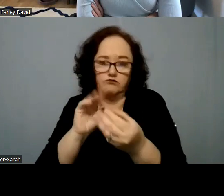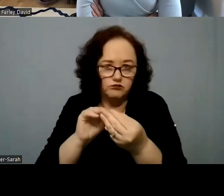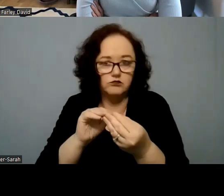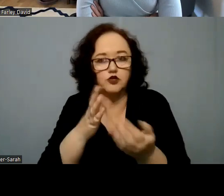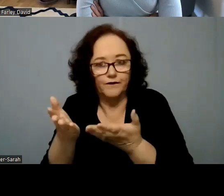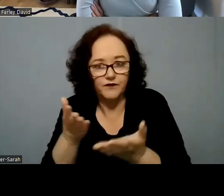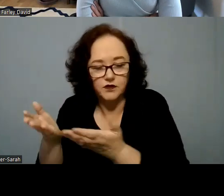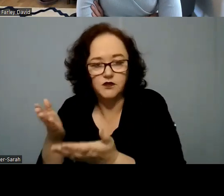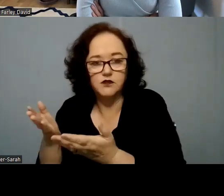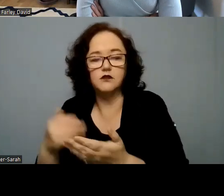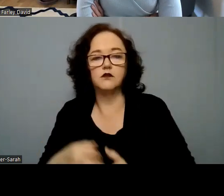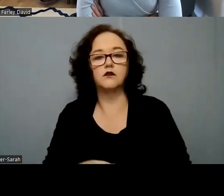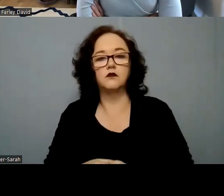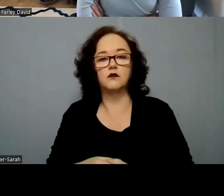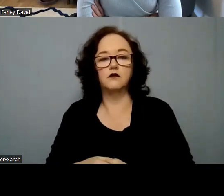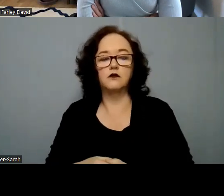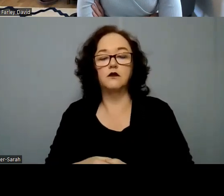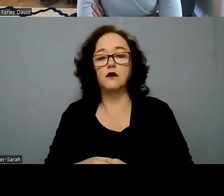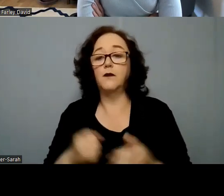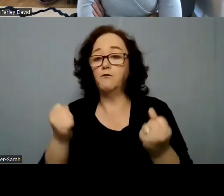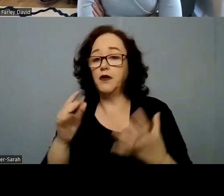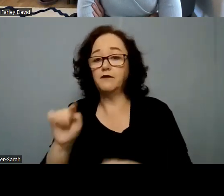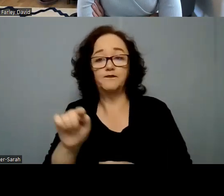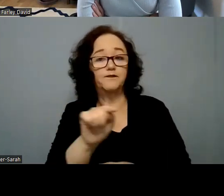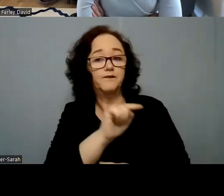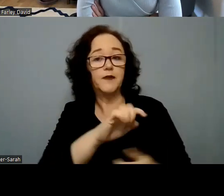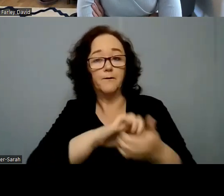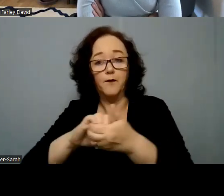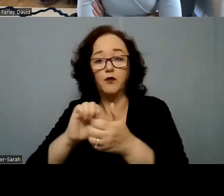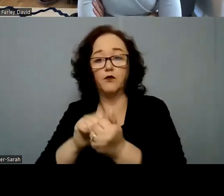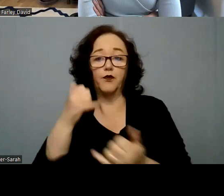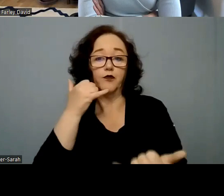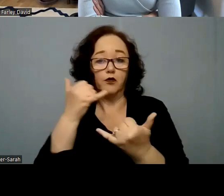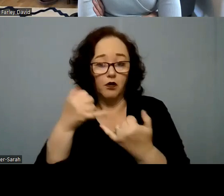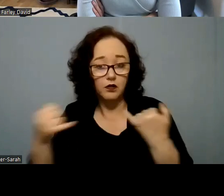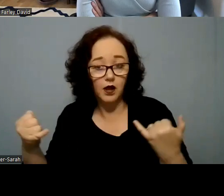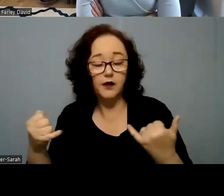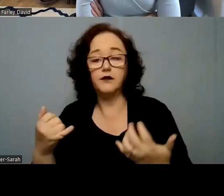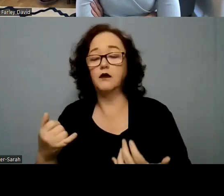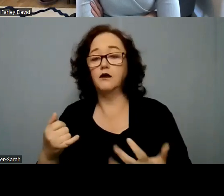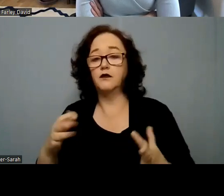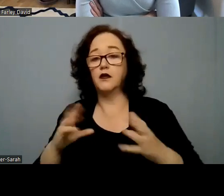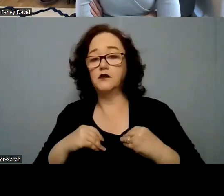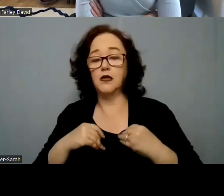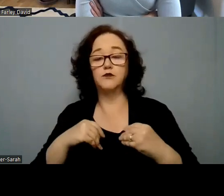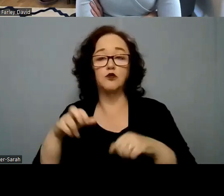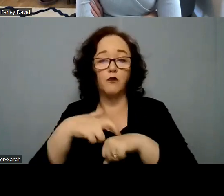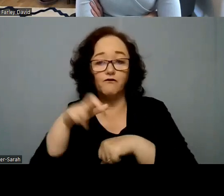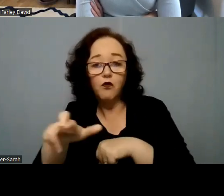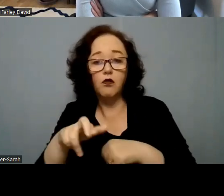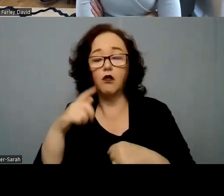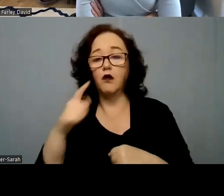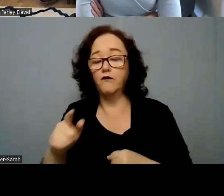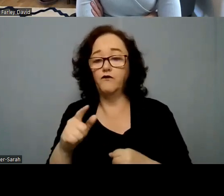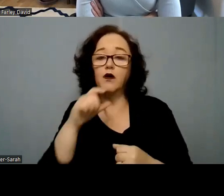Many of them are partnering with call lines to take referrals for non-urgent or post-crisis care. We